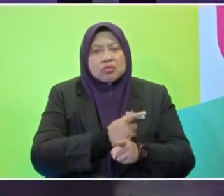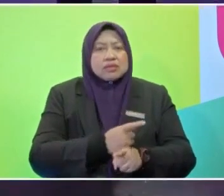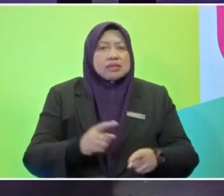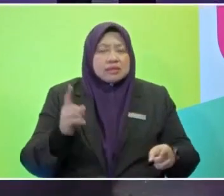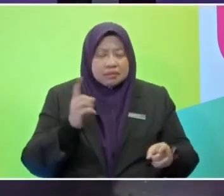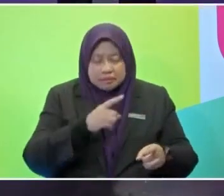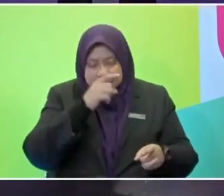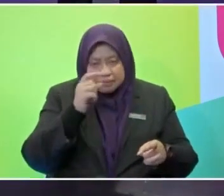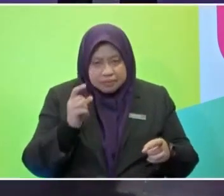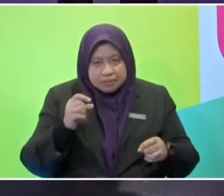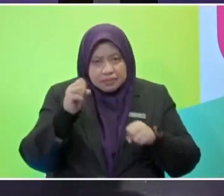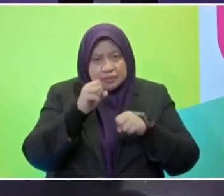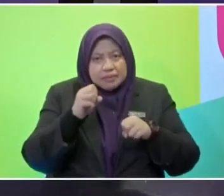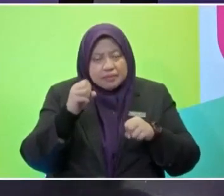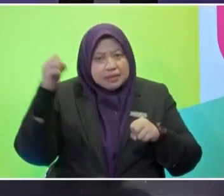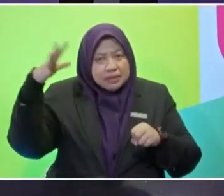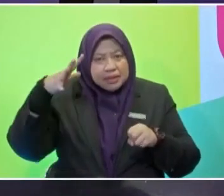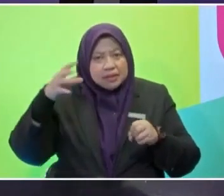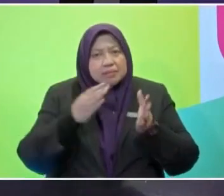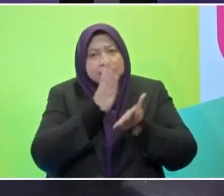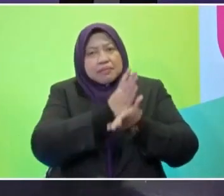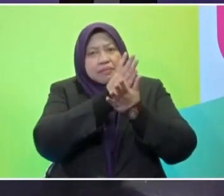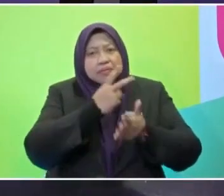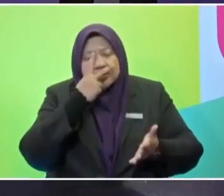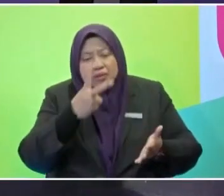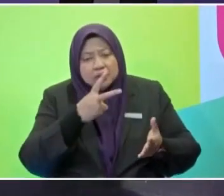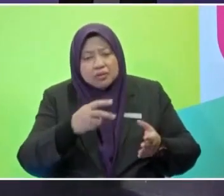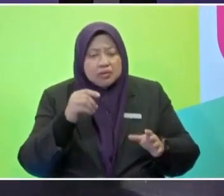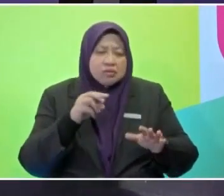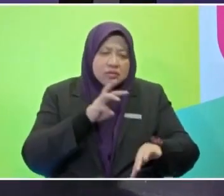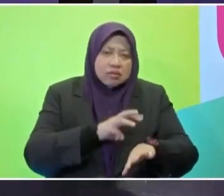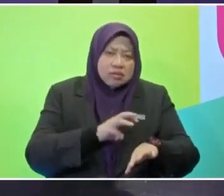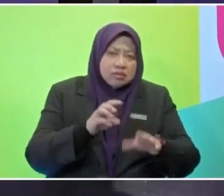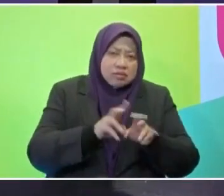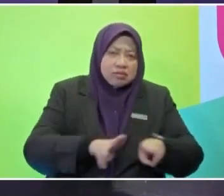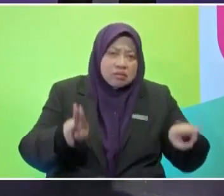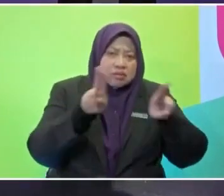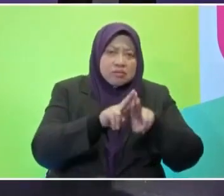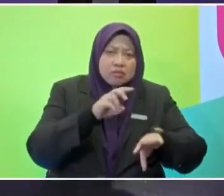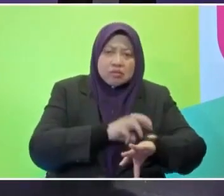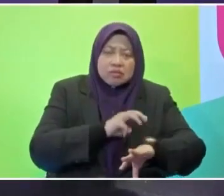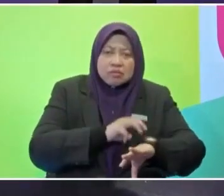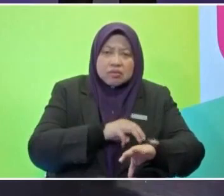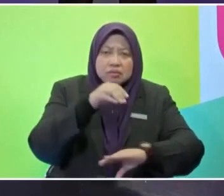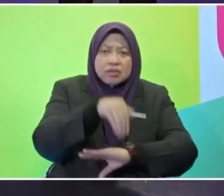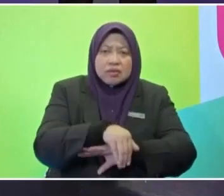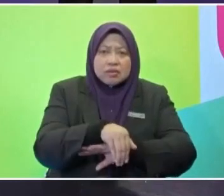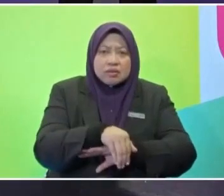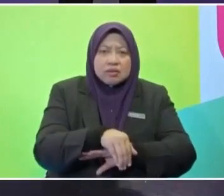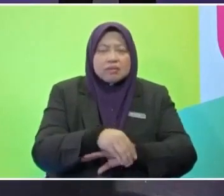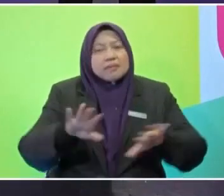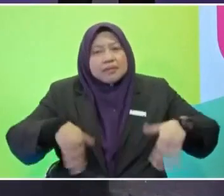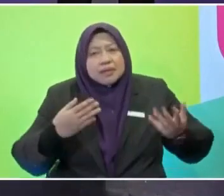it, especially at night, right? And also at parks, there's street parks as well, street lights. Yes, yes. All right, Mr. Quek, so how was my answer just